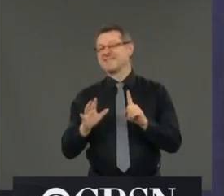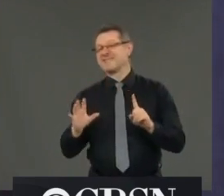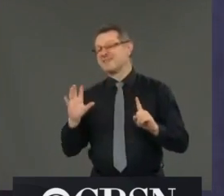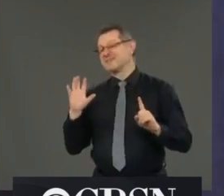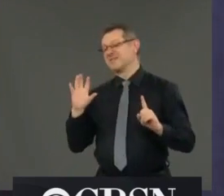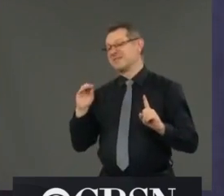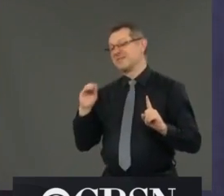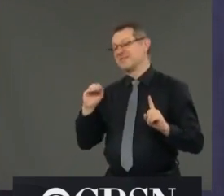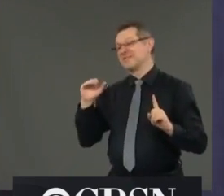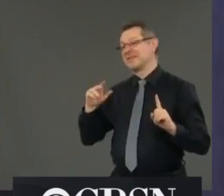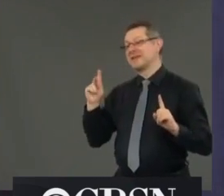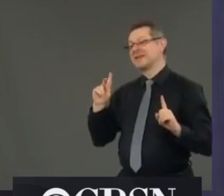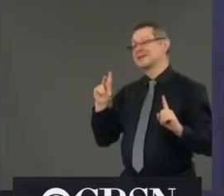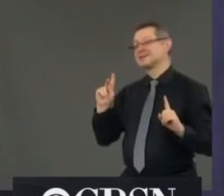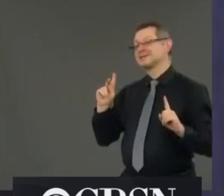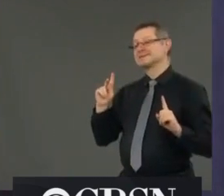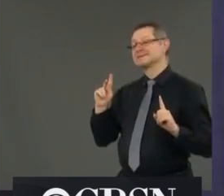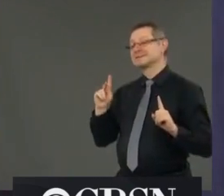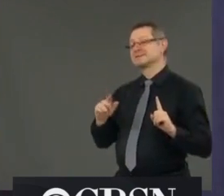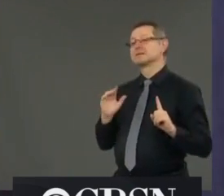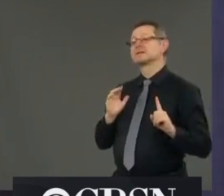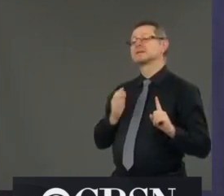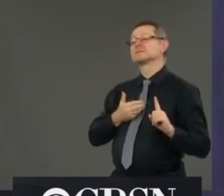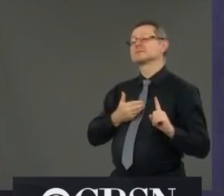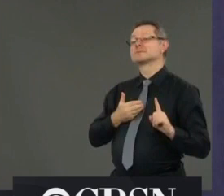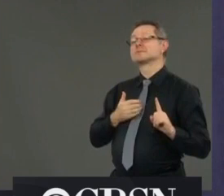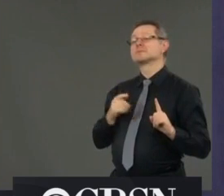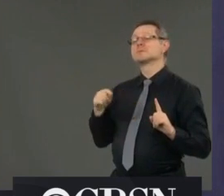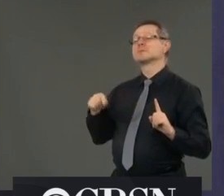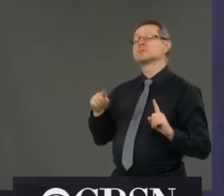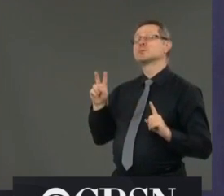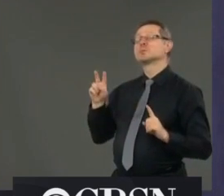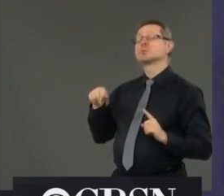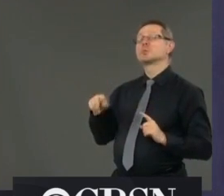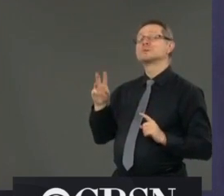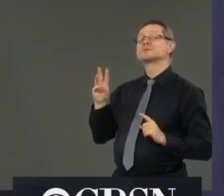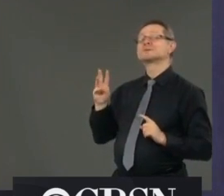50,000 had a 2.6-day turnaround.